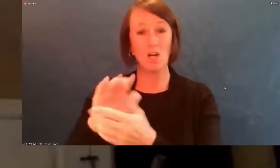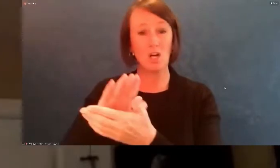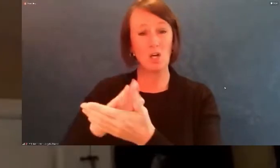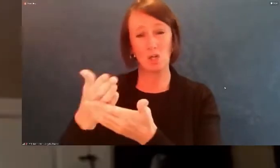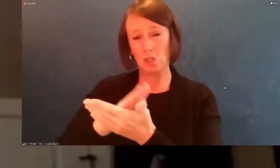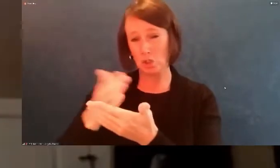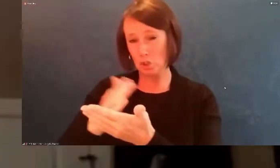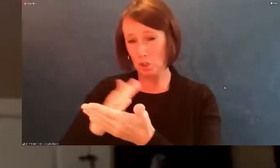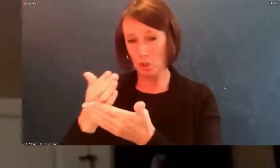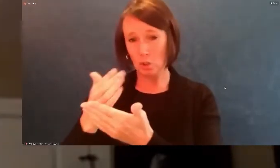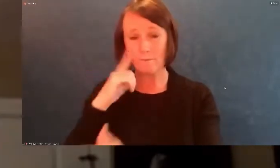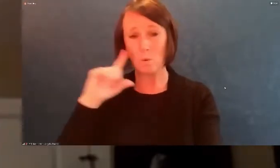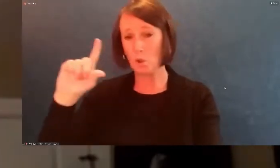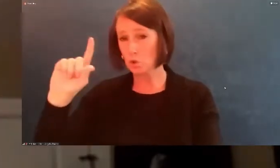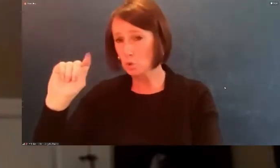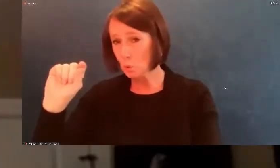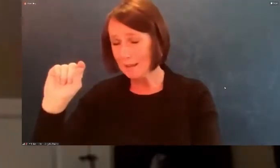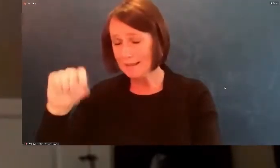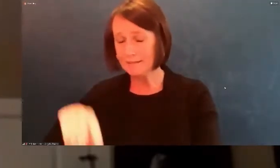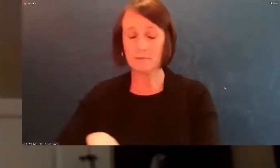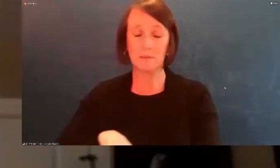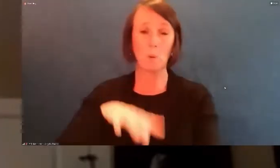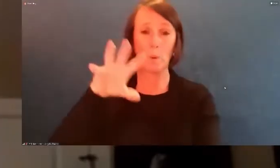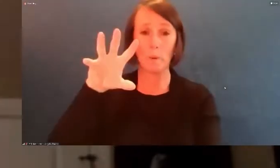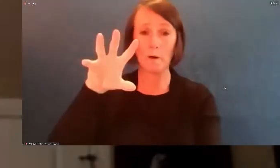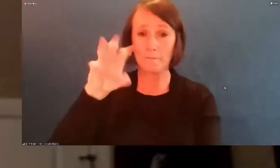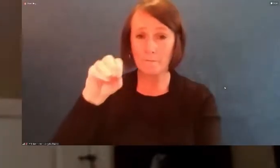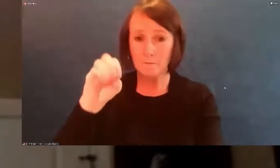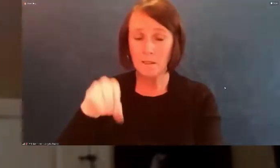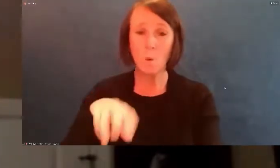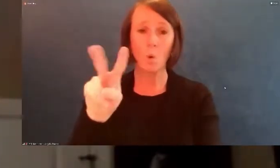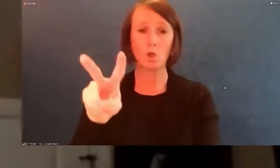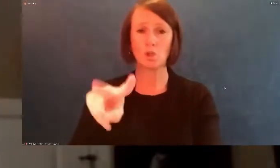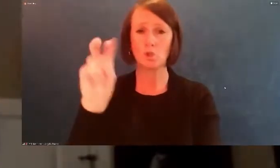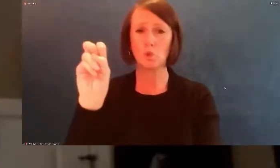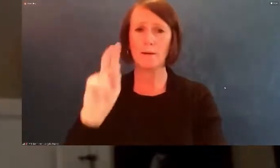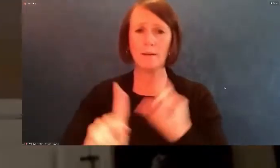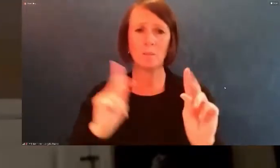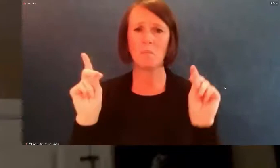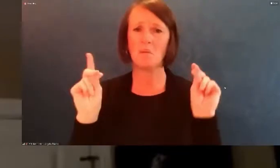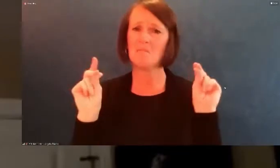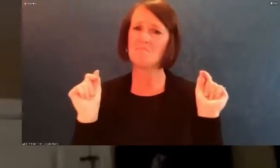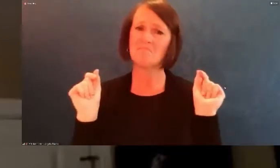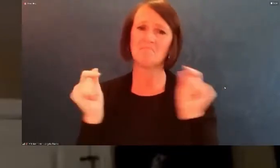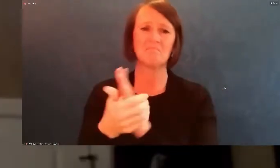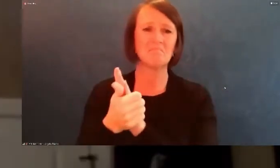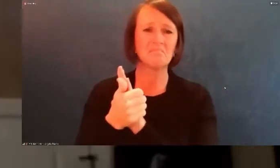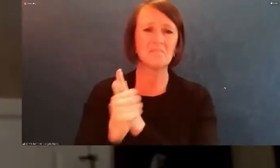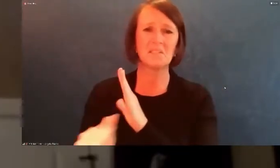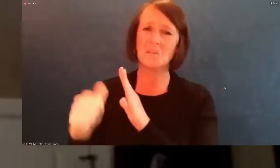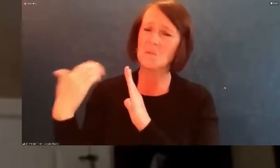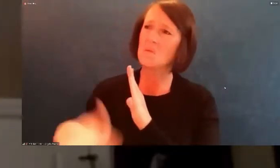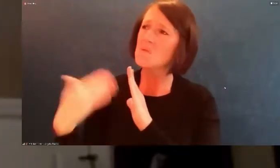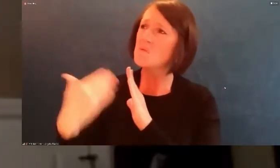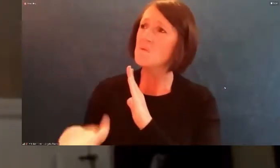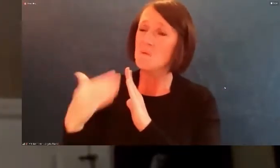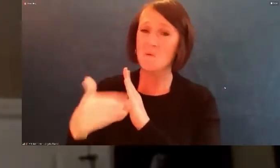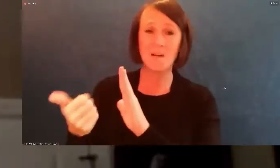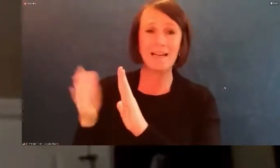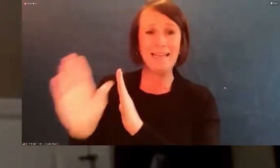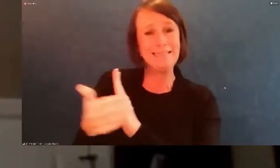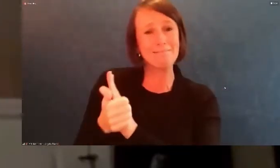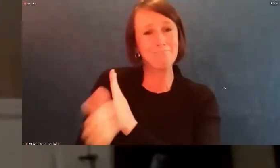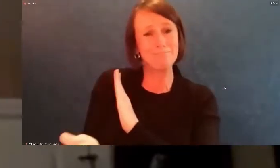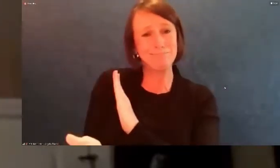20 or 50 or 200 people like nothing. He was born to cook.